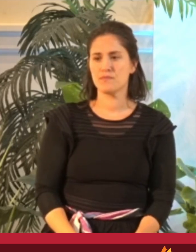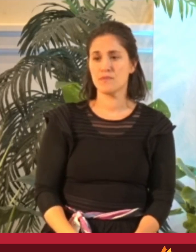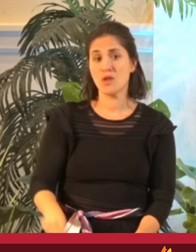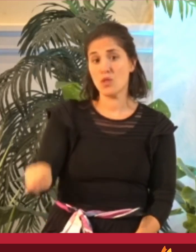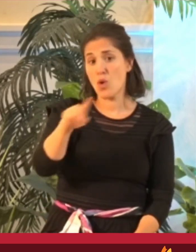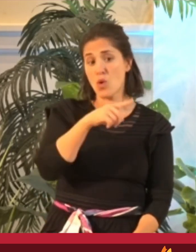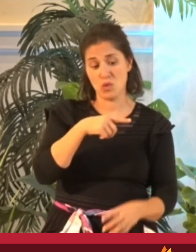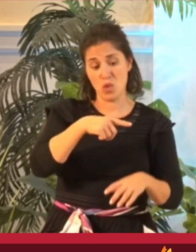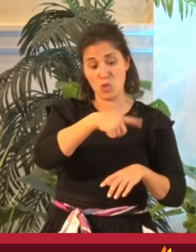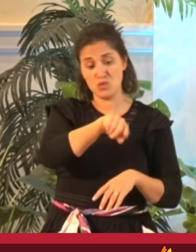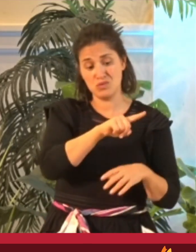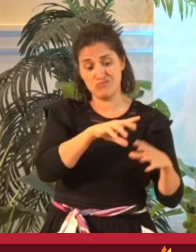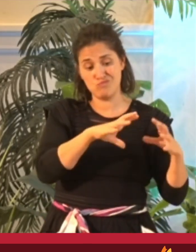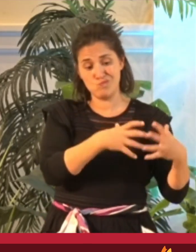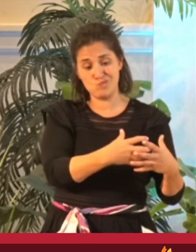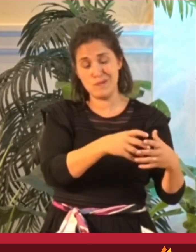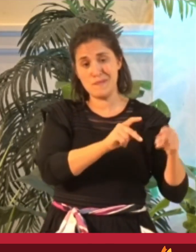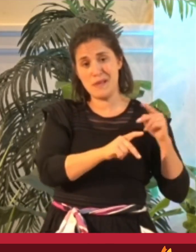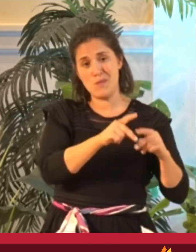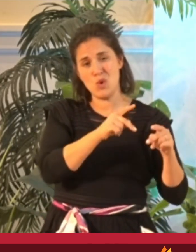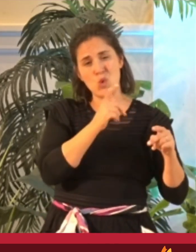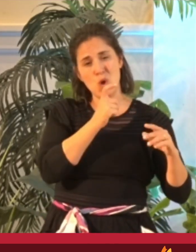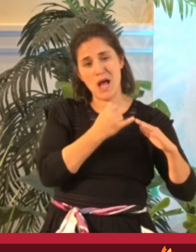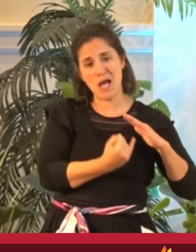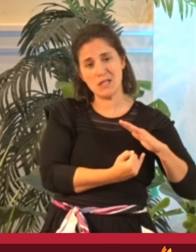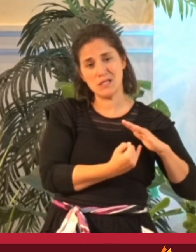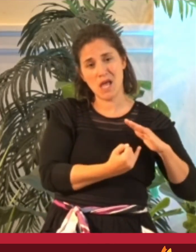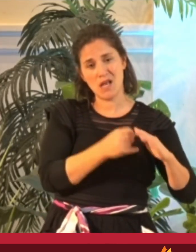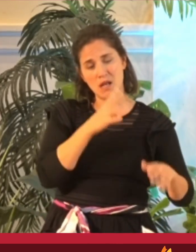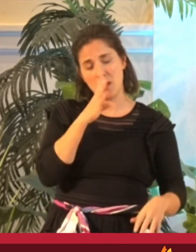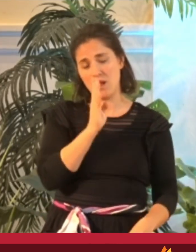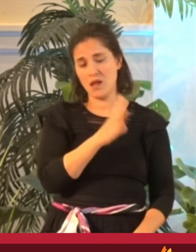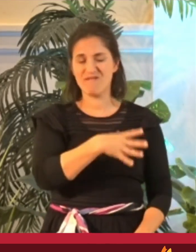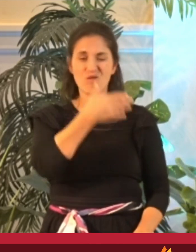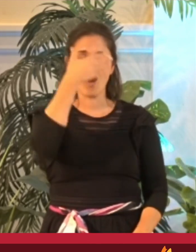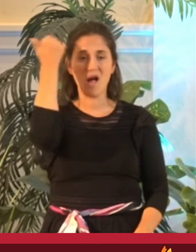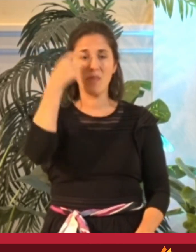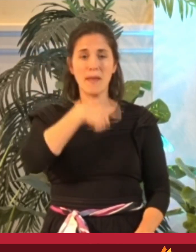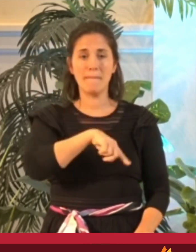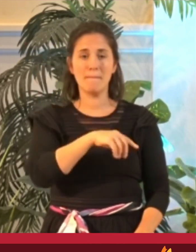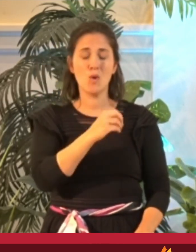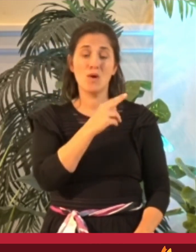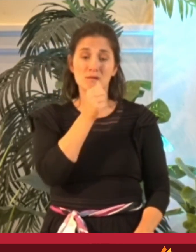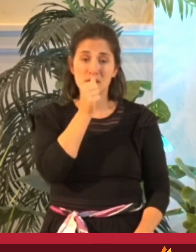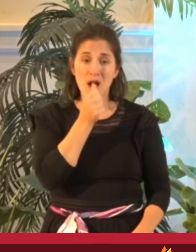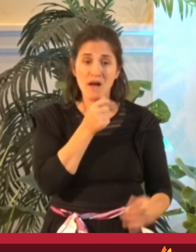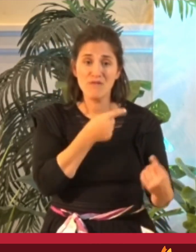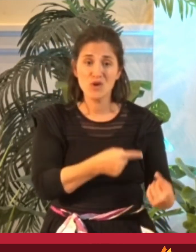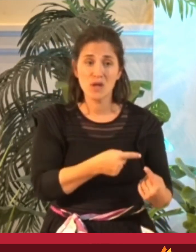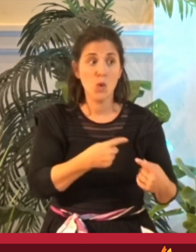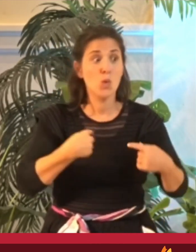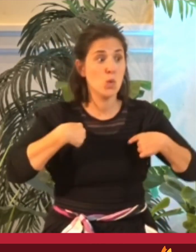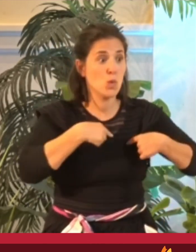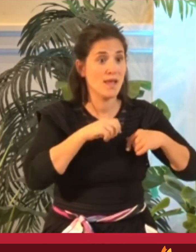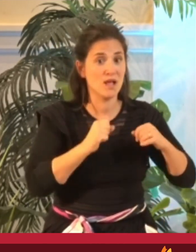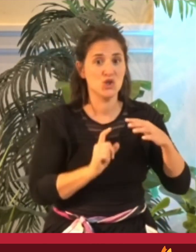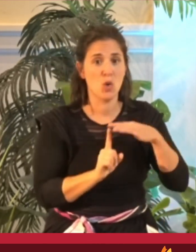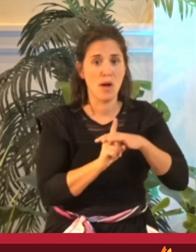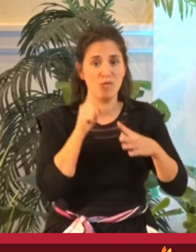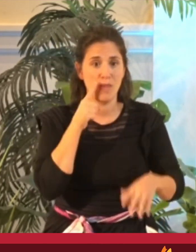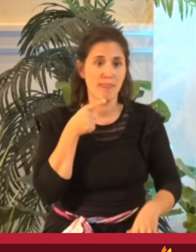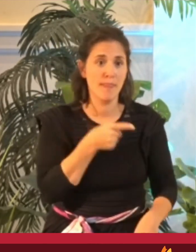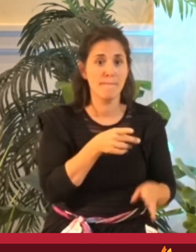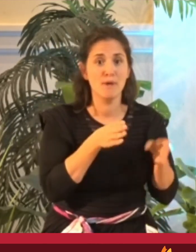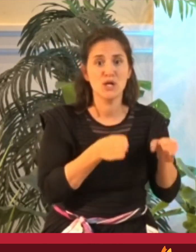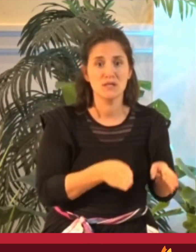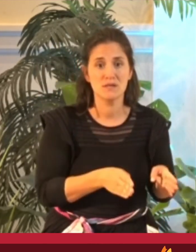isolated, forgotten, or suffering. Now, one of her neighbors remarked, "I feel so sad